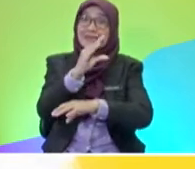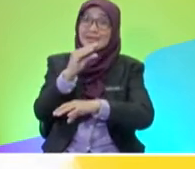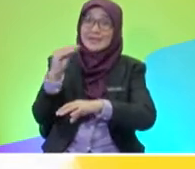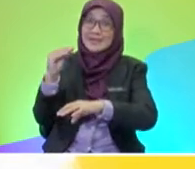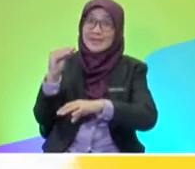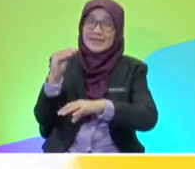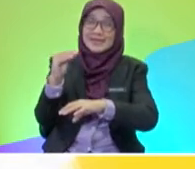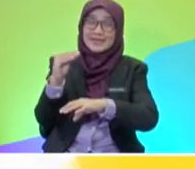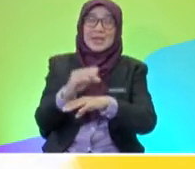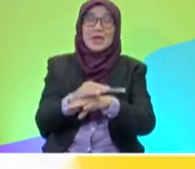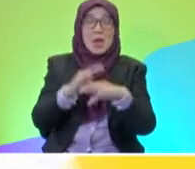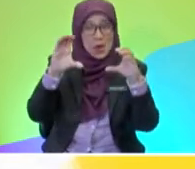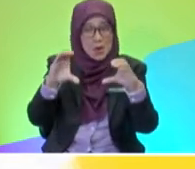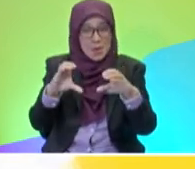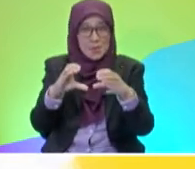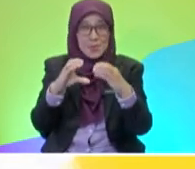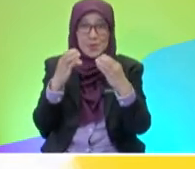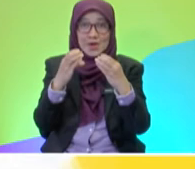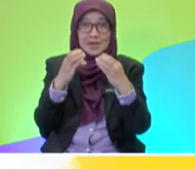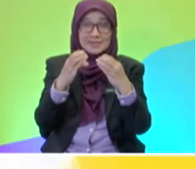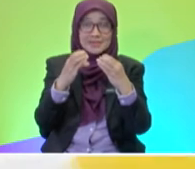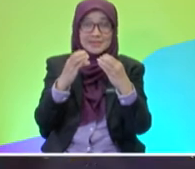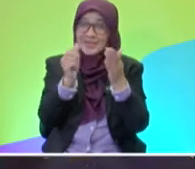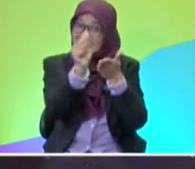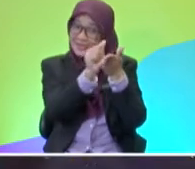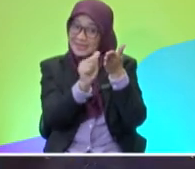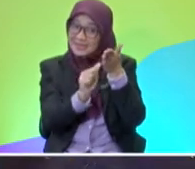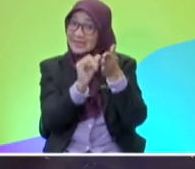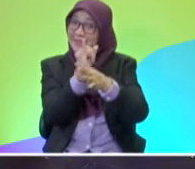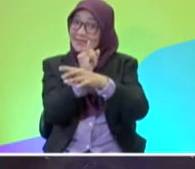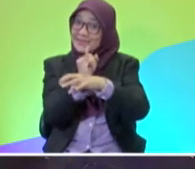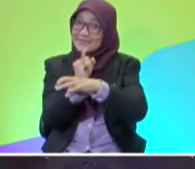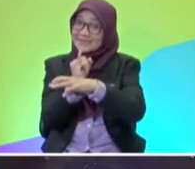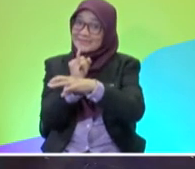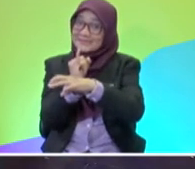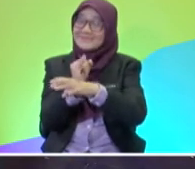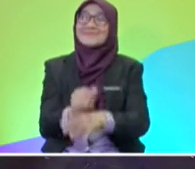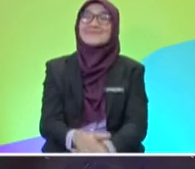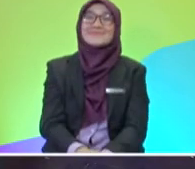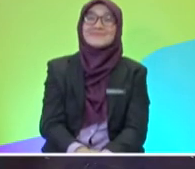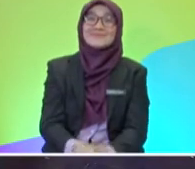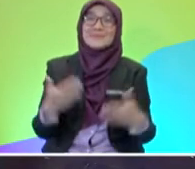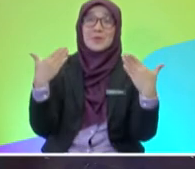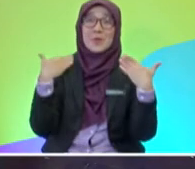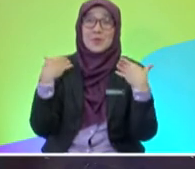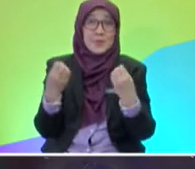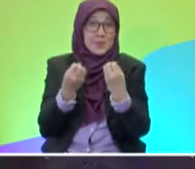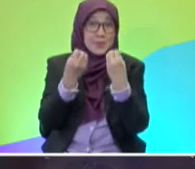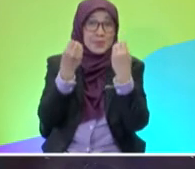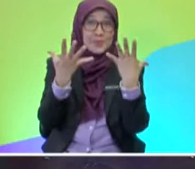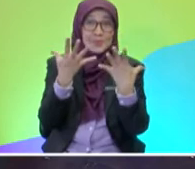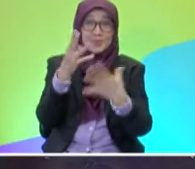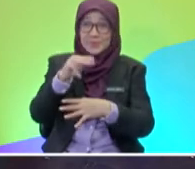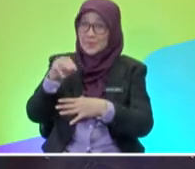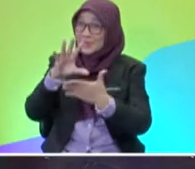the word, and copy the word. Oh, that's wonderful. I think we have a lot in store for us to learn today, but we're going